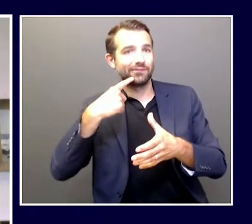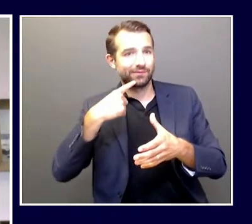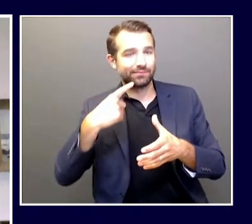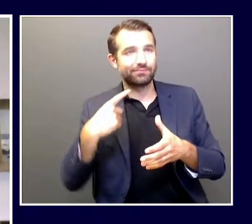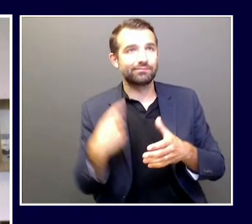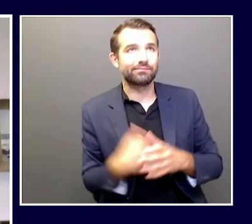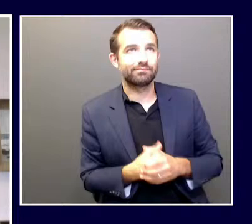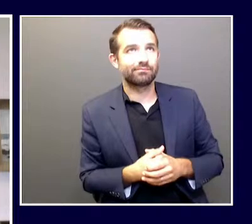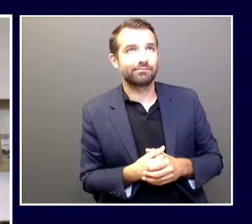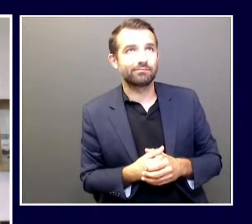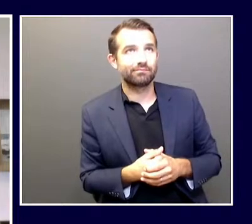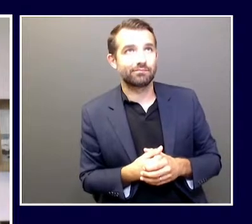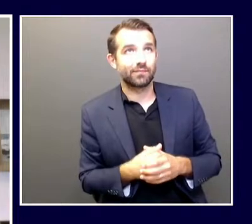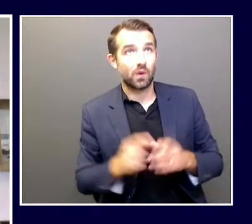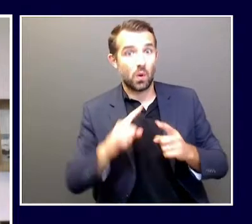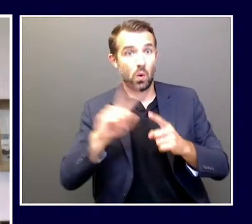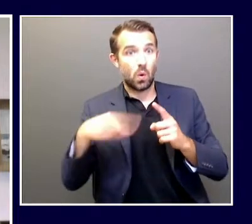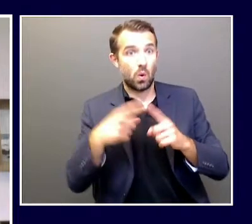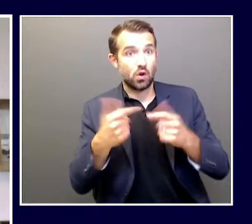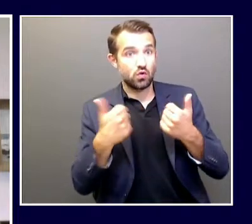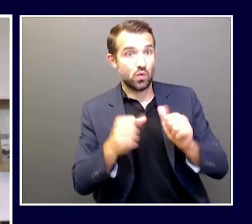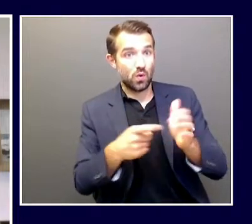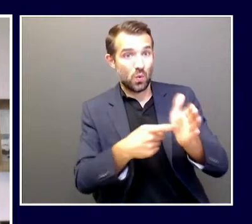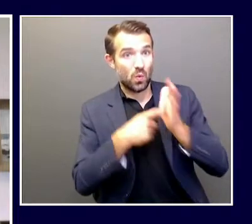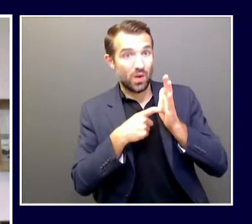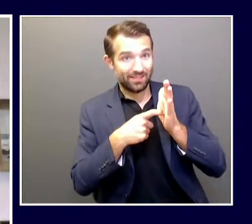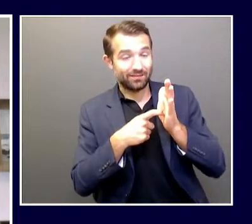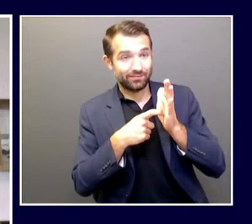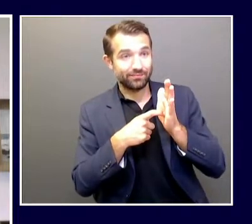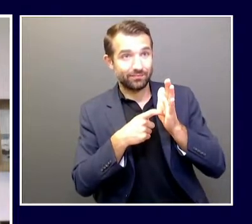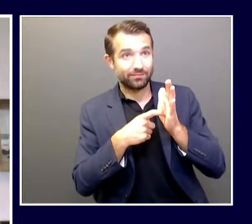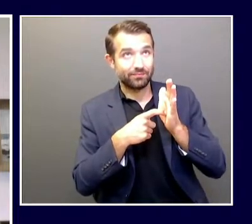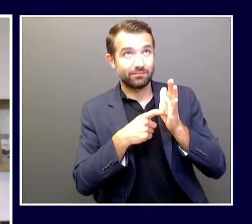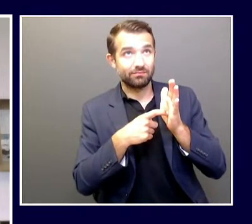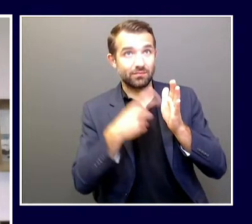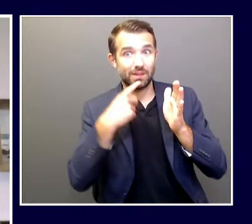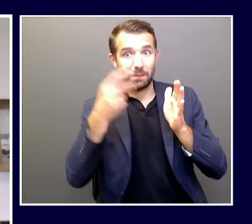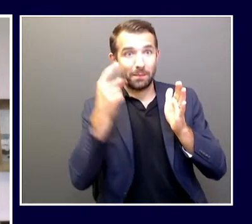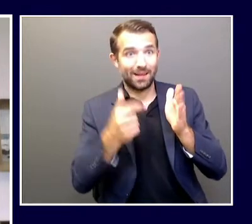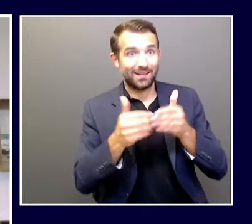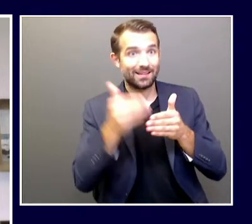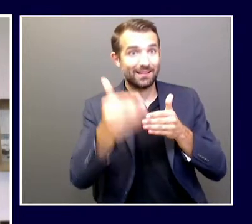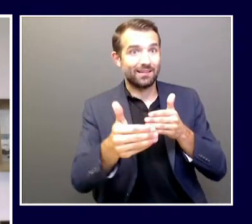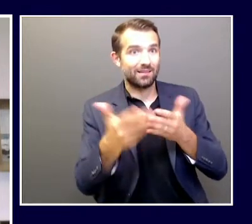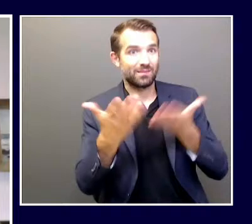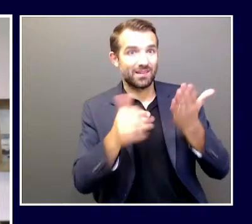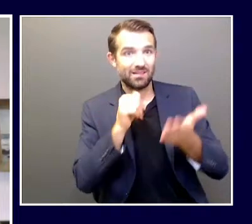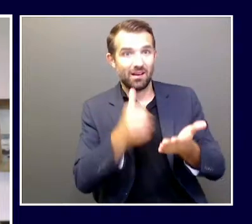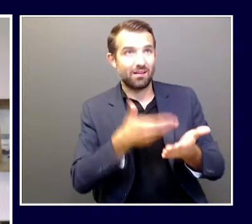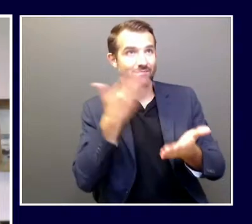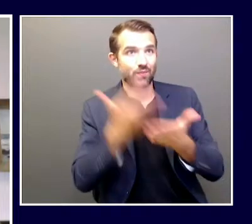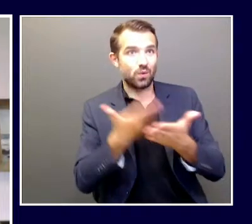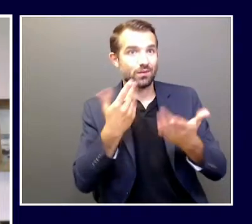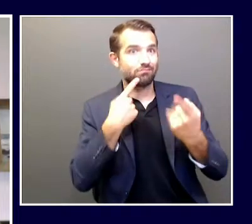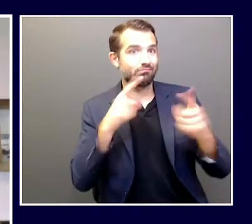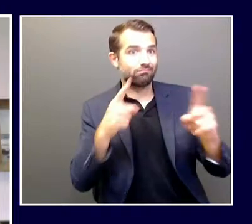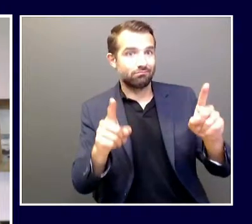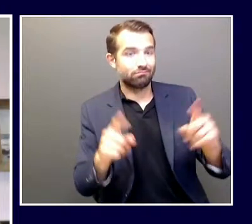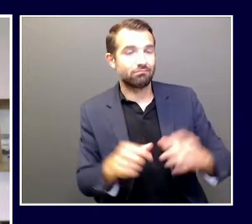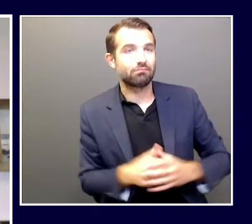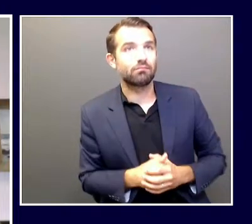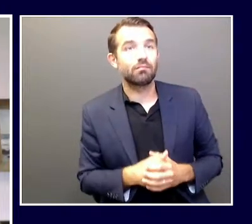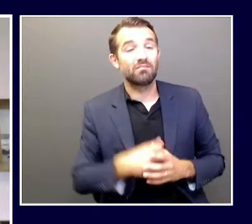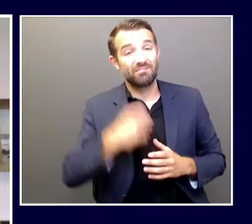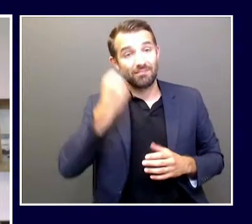Maine, mandates have shown themselves to be successful. The proof will be in the pudding here in Maine with respect to the groups that